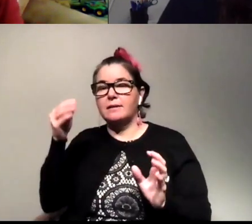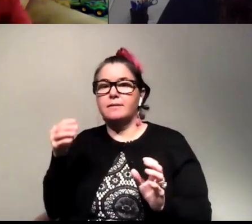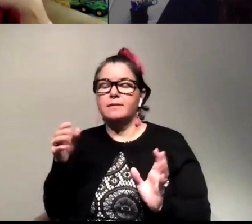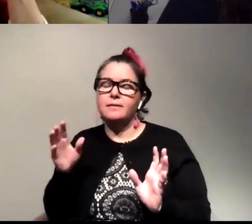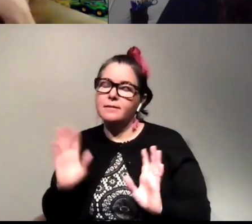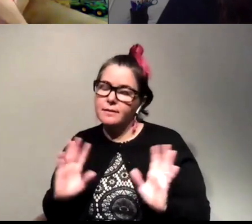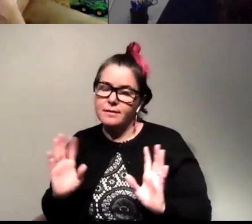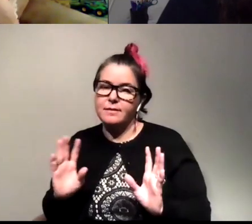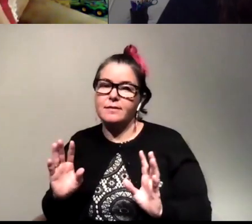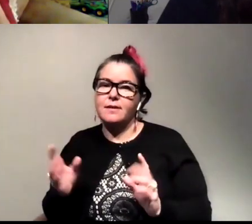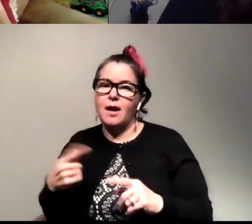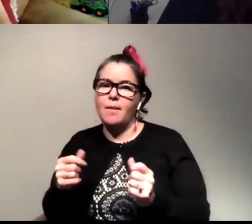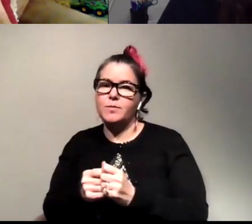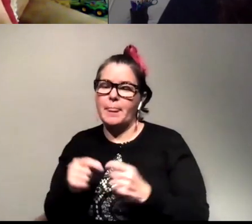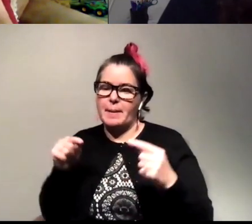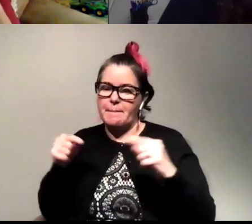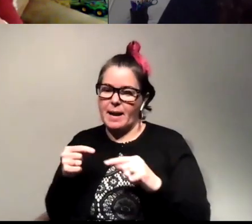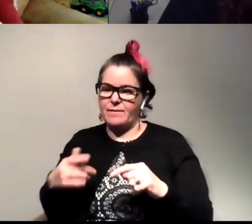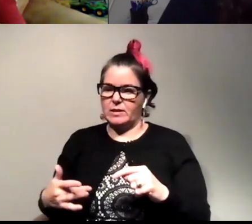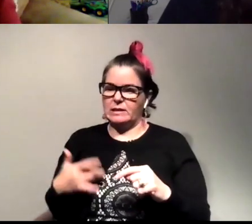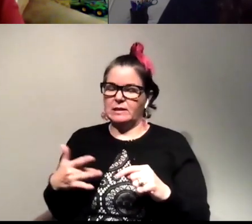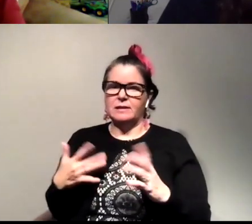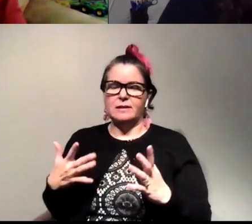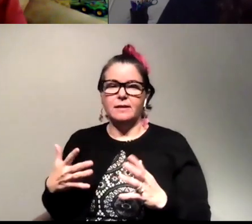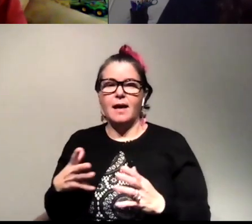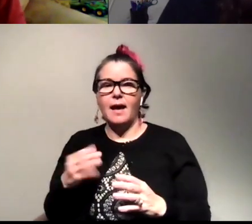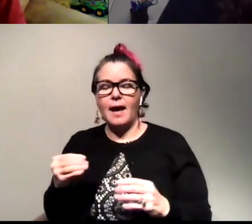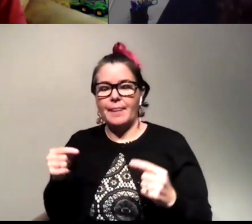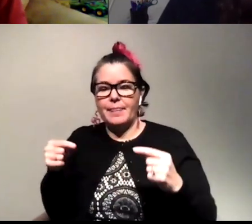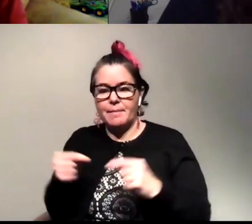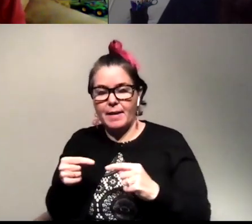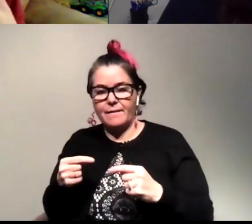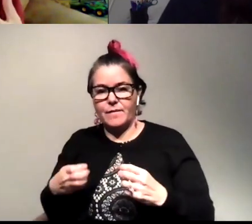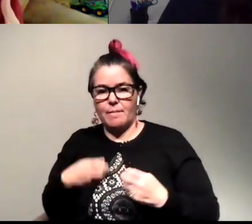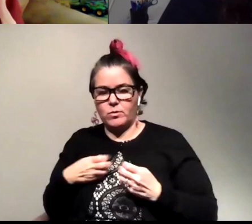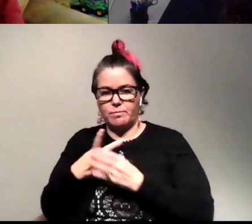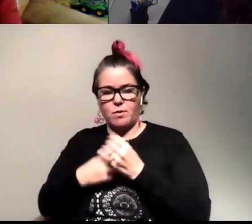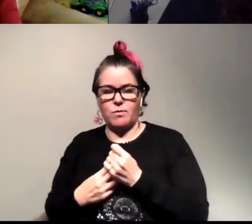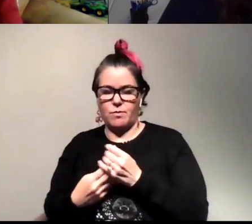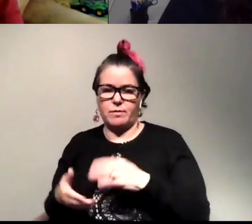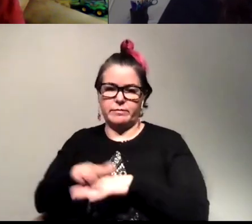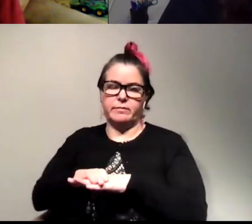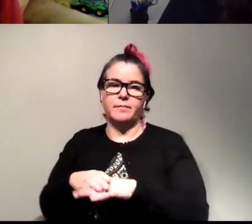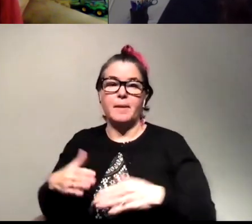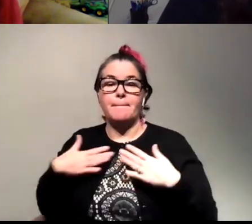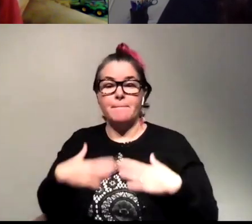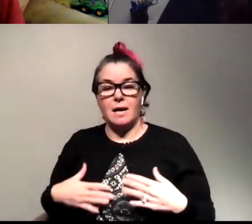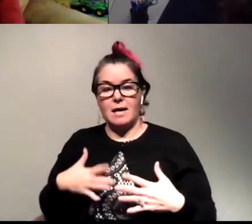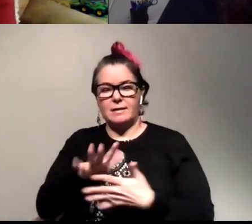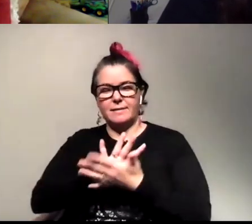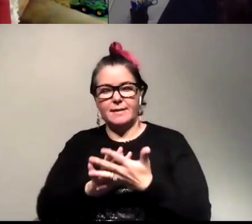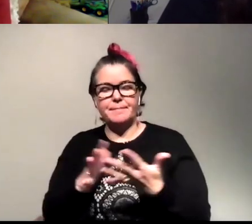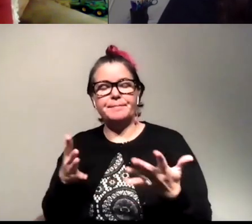with that painful sensation and the painful emotions. So our body's designed